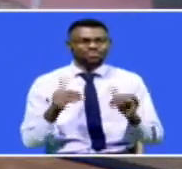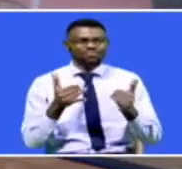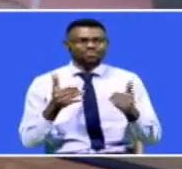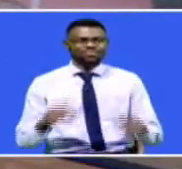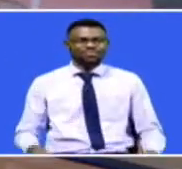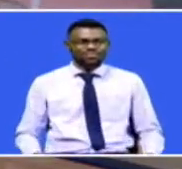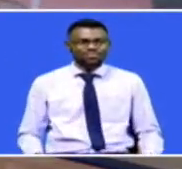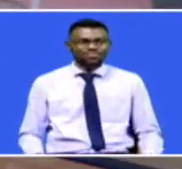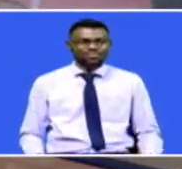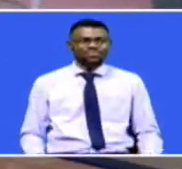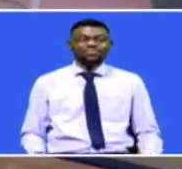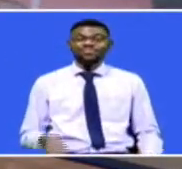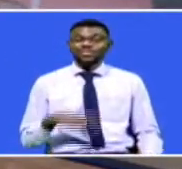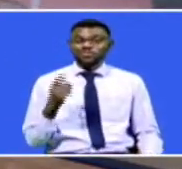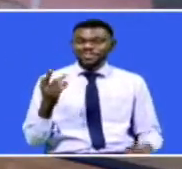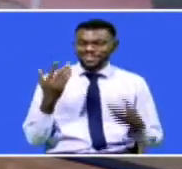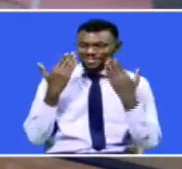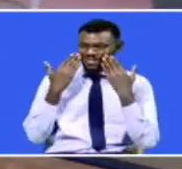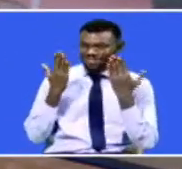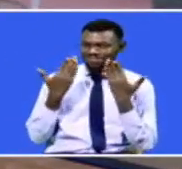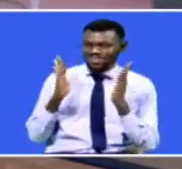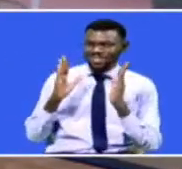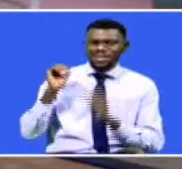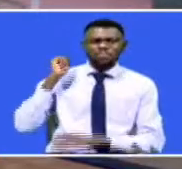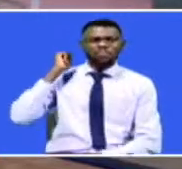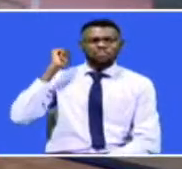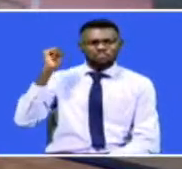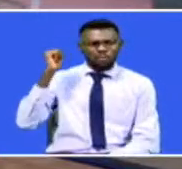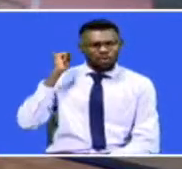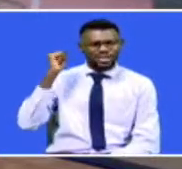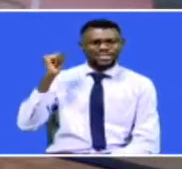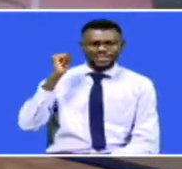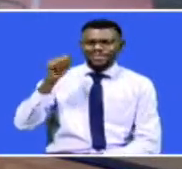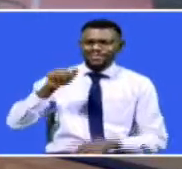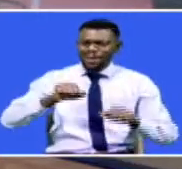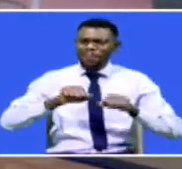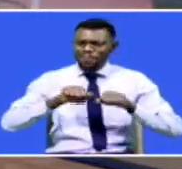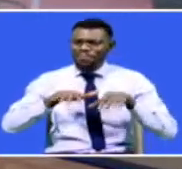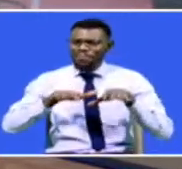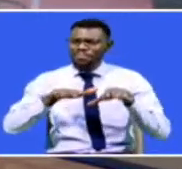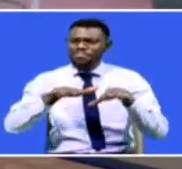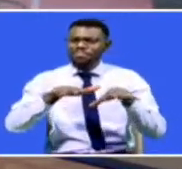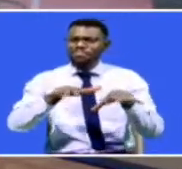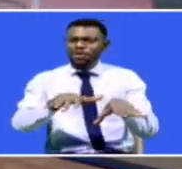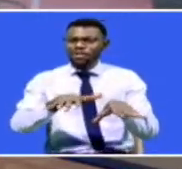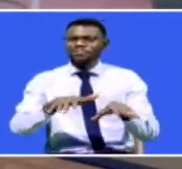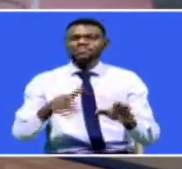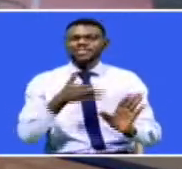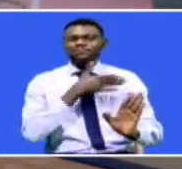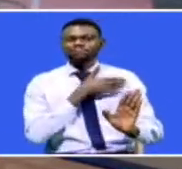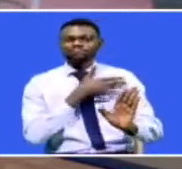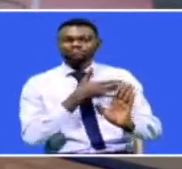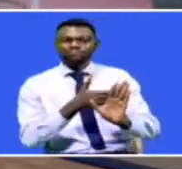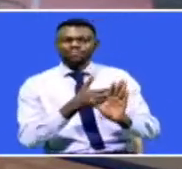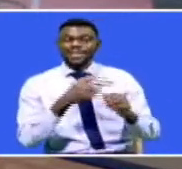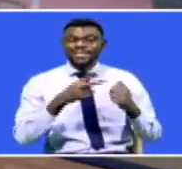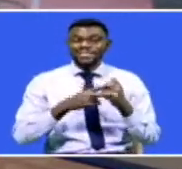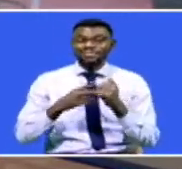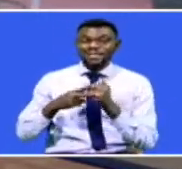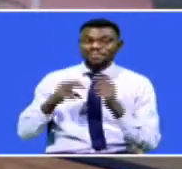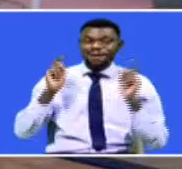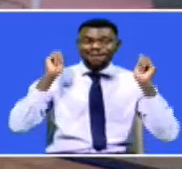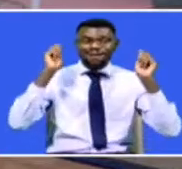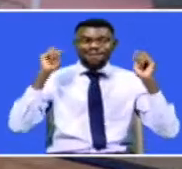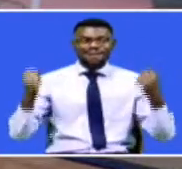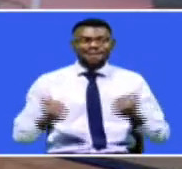So as you've witnessed, rather, it's been a politically heated couple of days in the run-up to the Saba protests that were held this